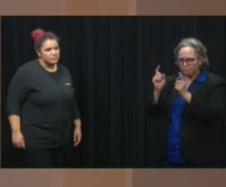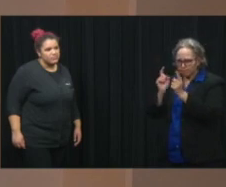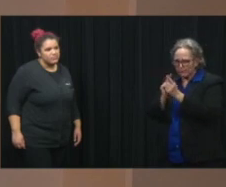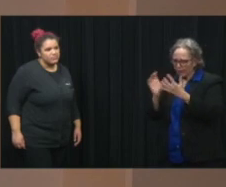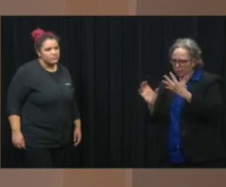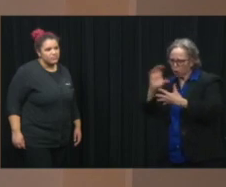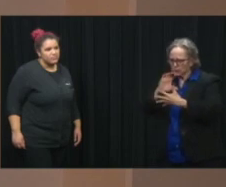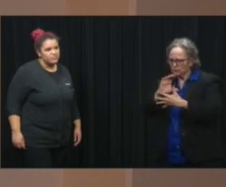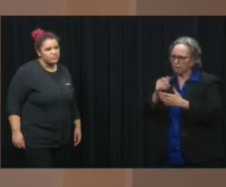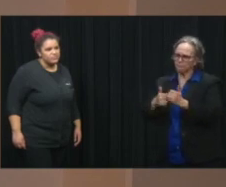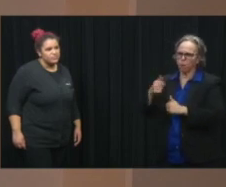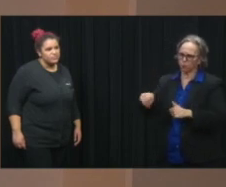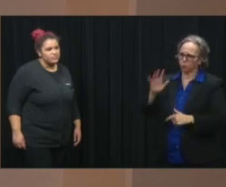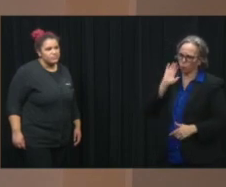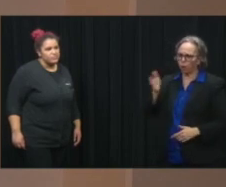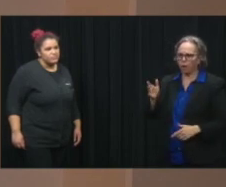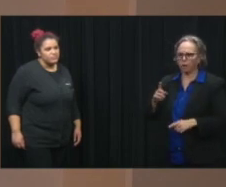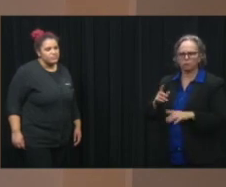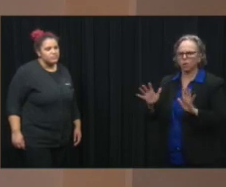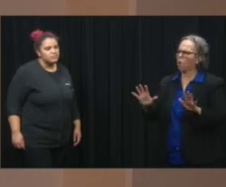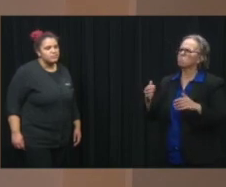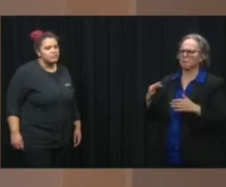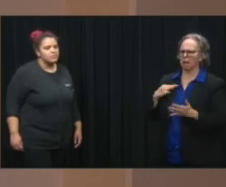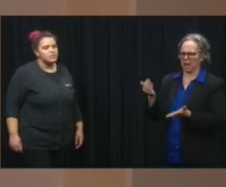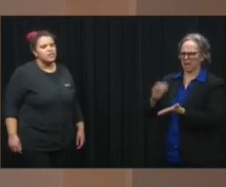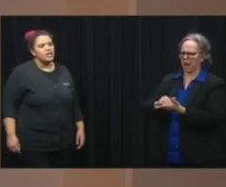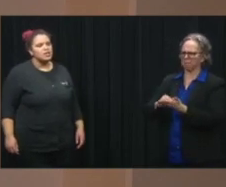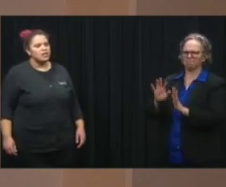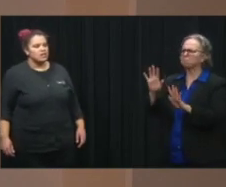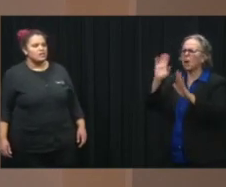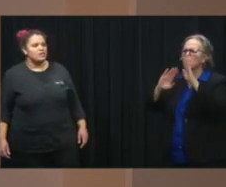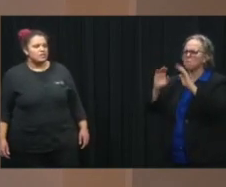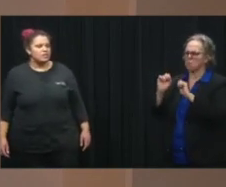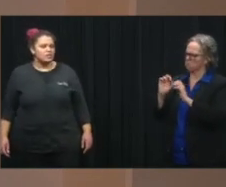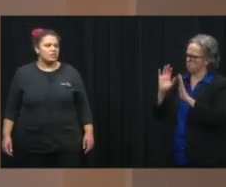folks will, if not every one of them. All right, thank you.